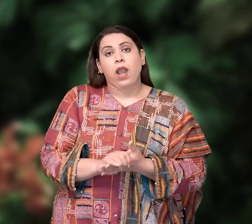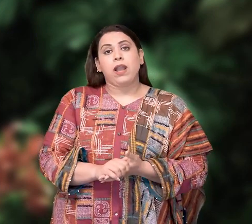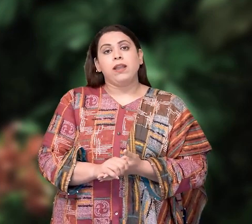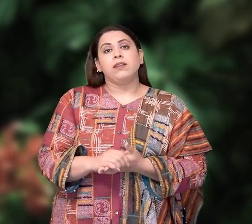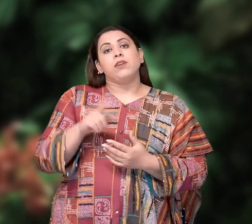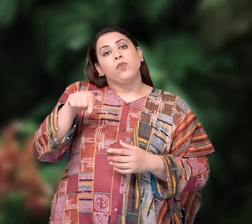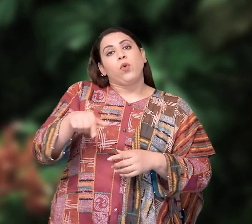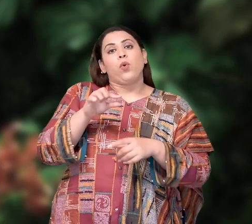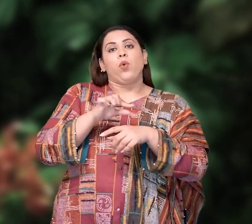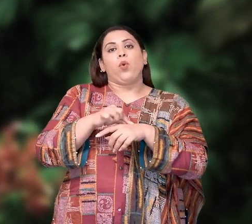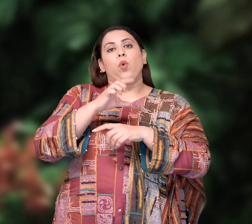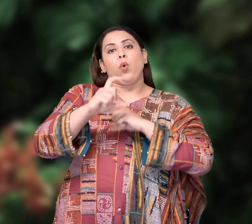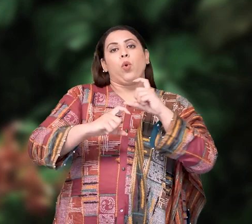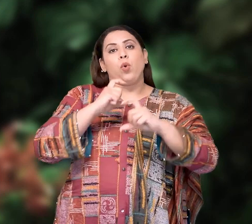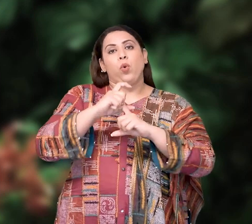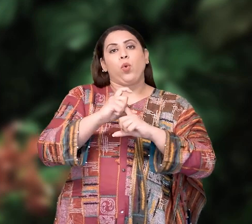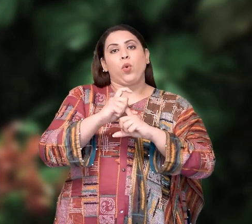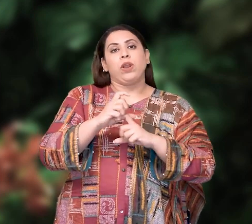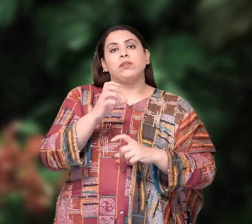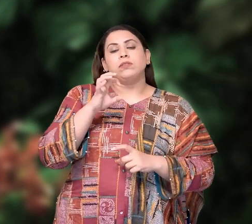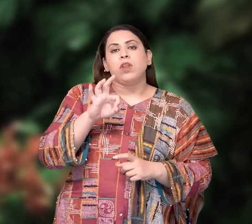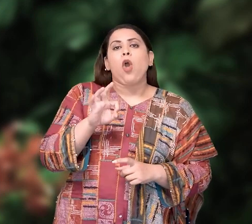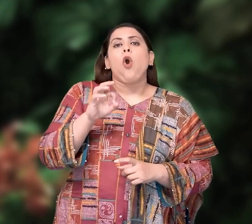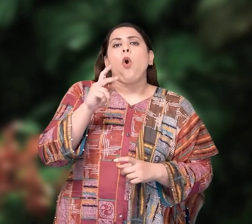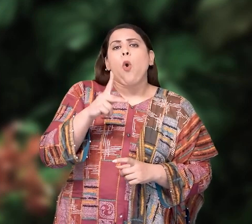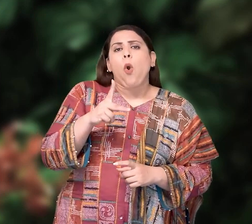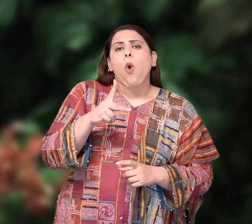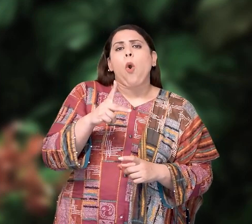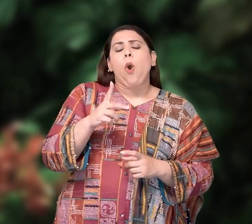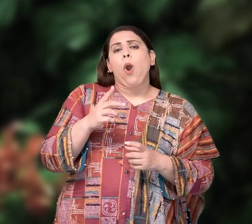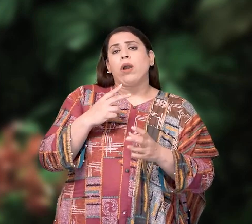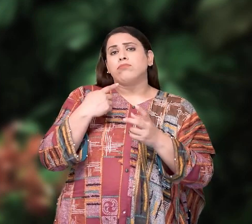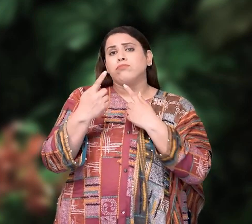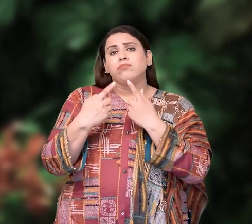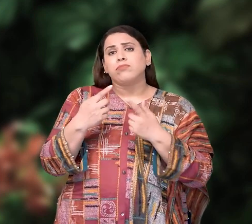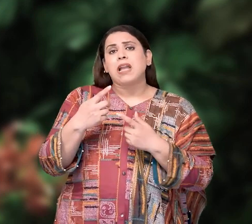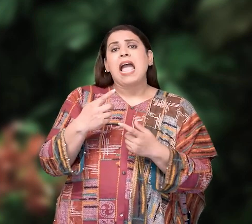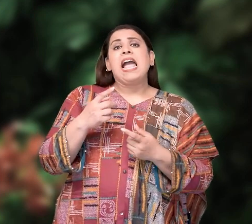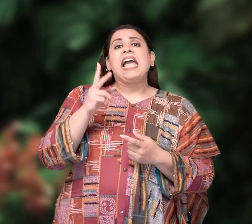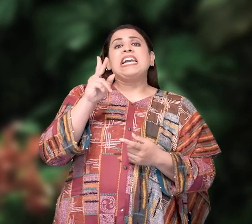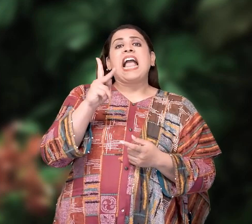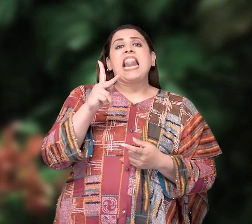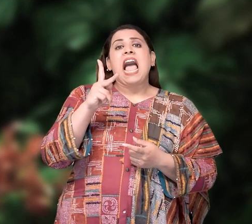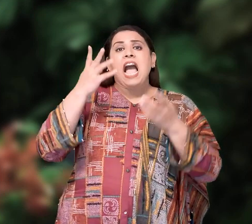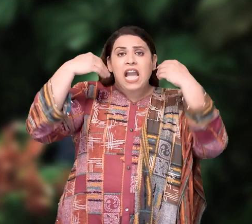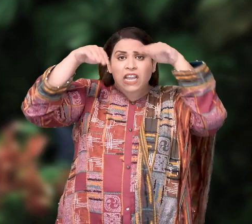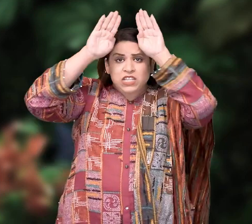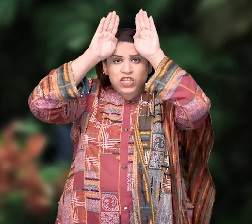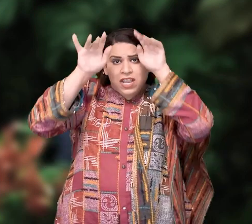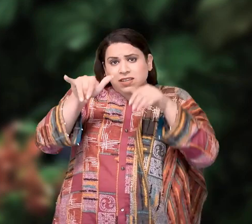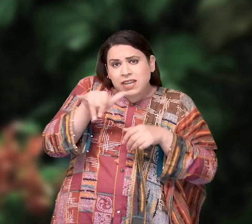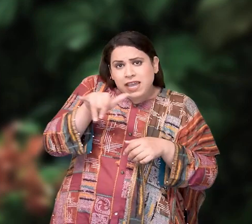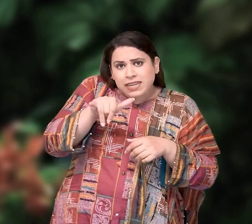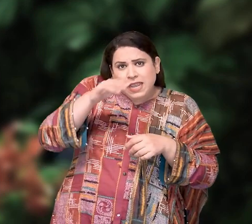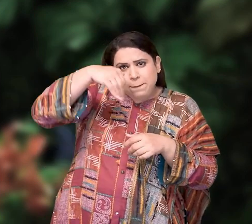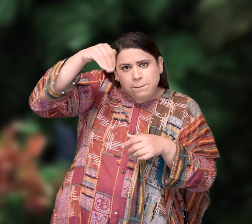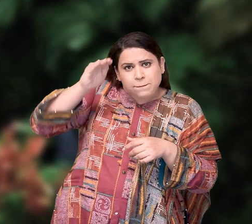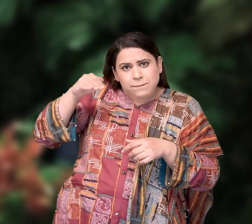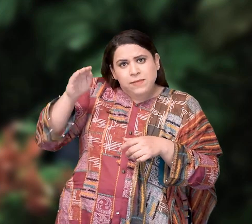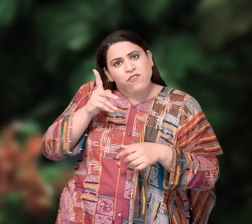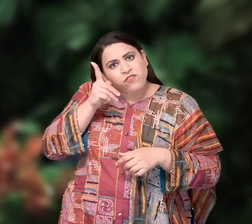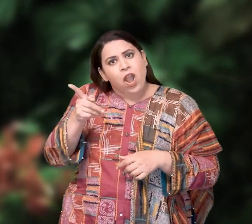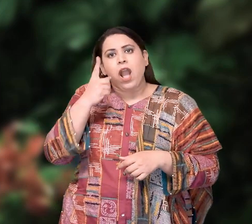go of their culture. An interesting fact about Khawar is that it is also spoken by the Kalash people who live there. The Kalash